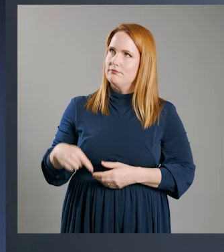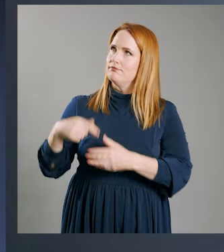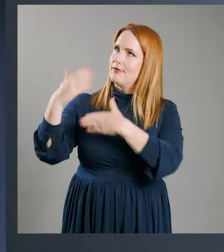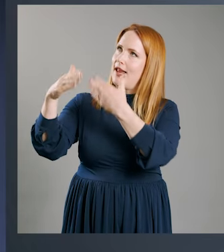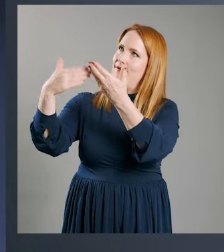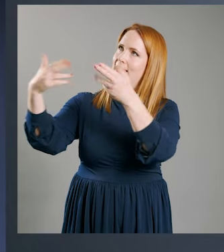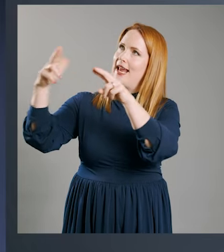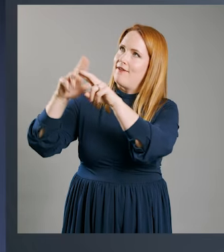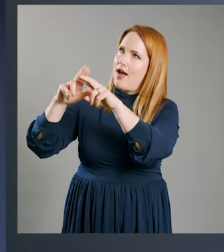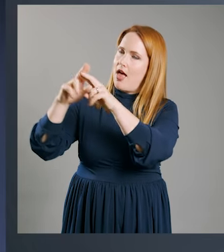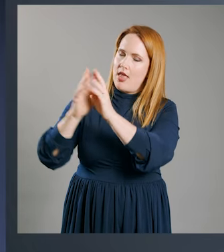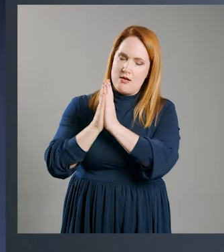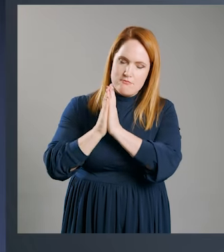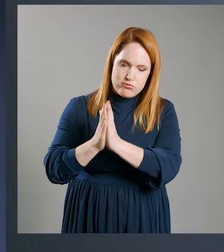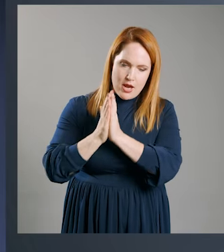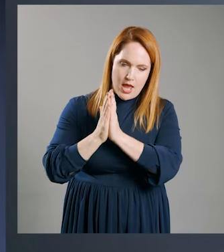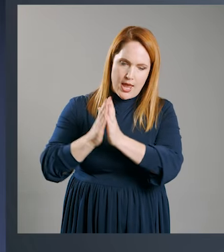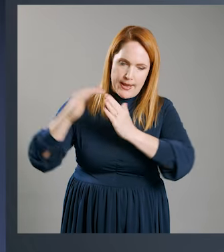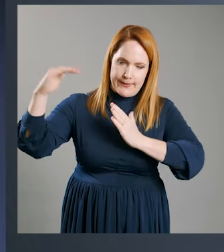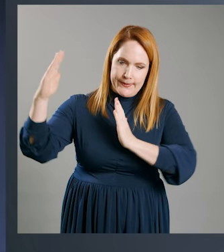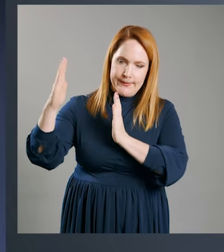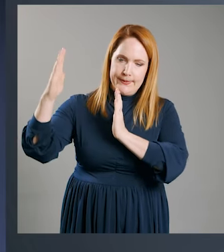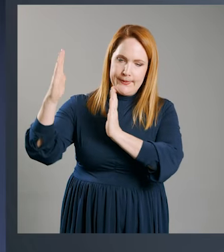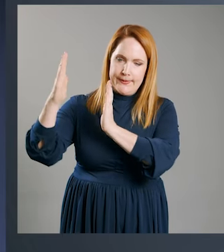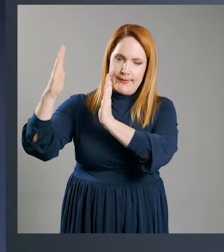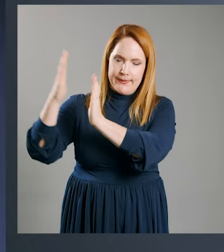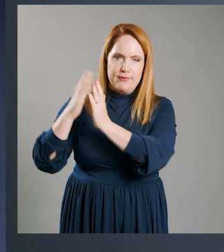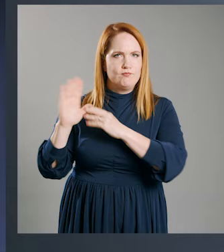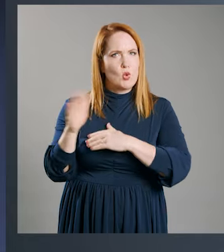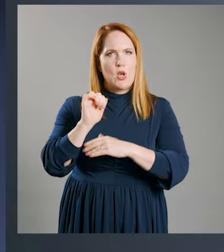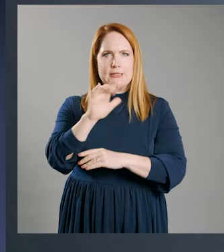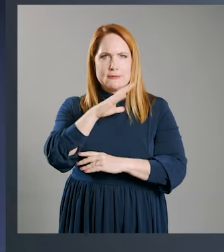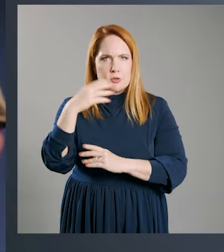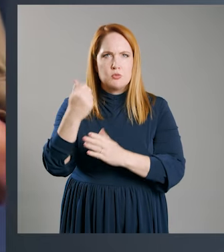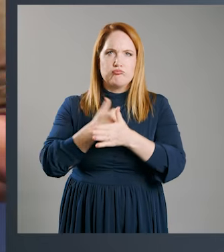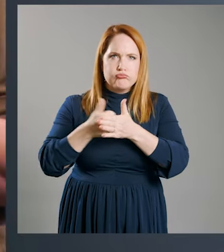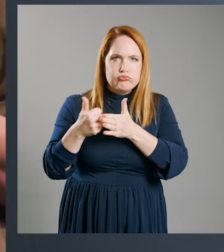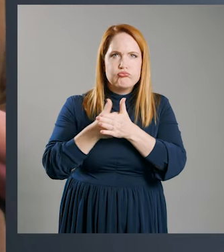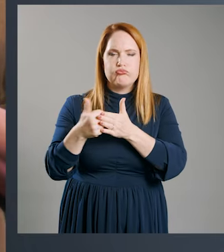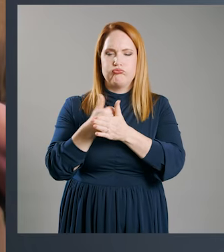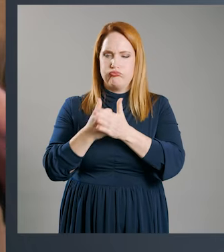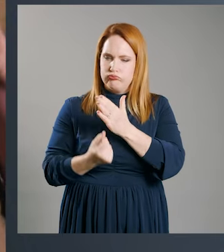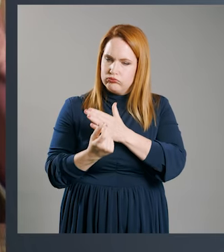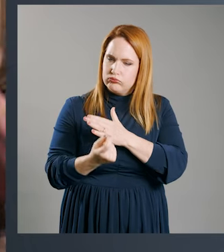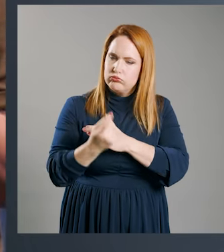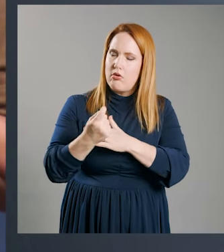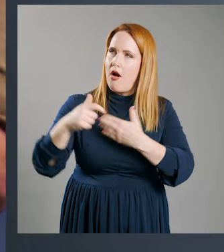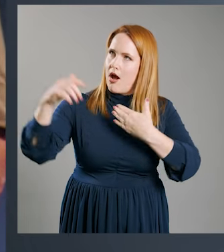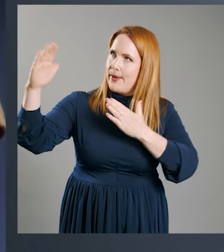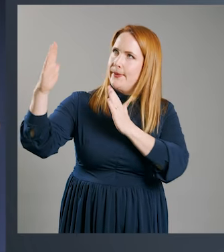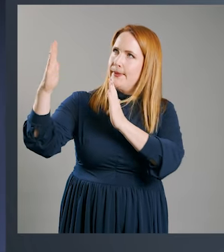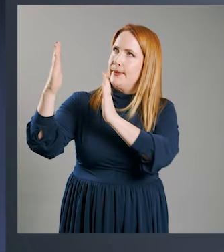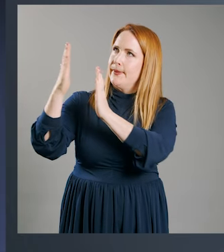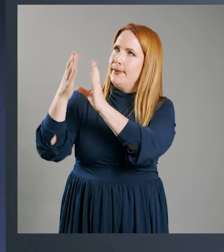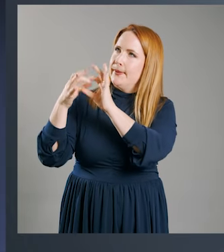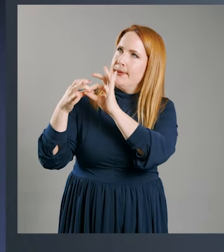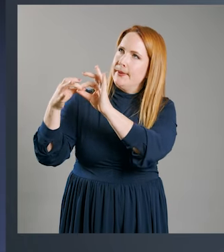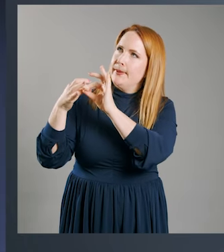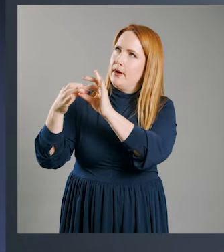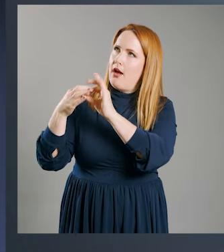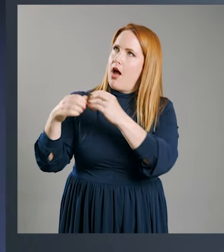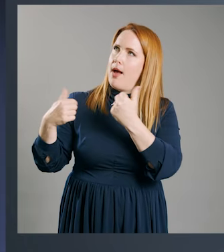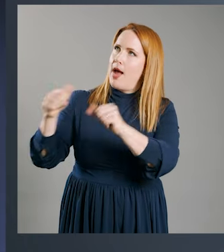intimacy with his Heavenly Father through prayer, through all the spiritual disciplines that he would have put in his life, as he grew in his identity, he took